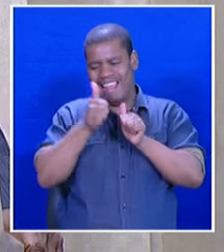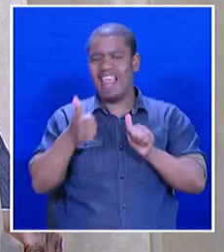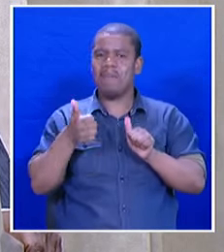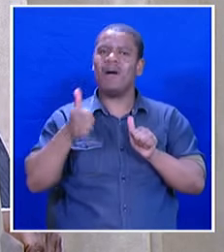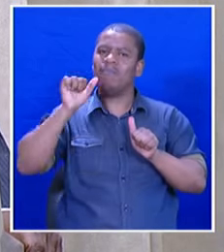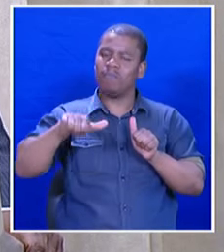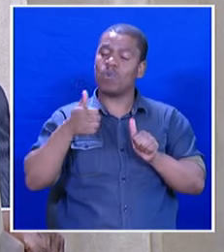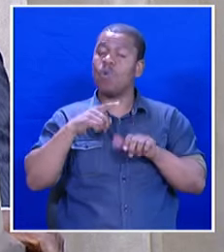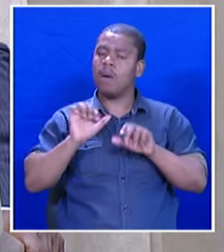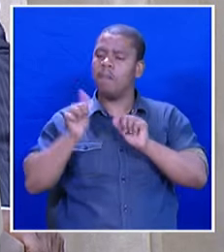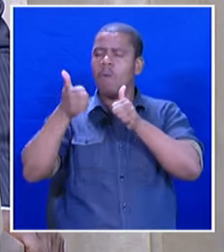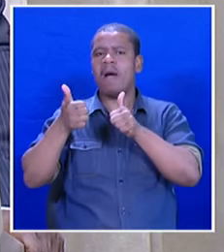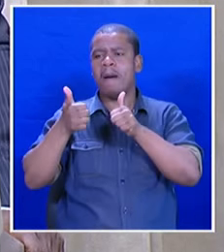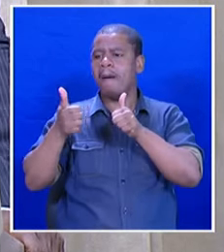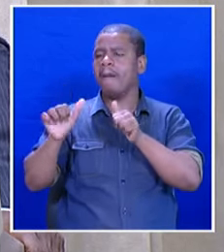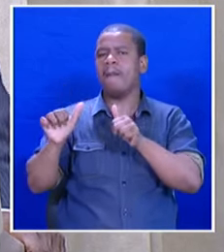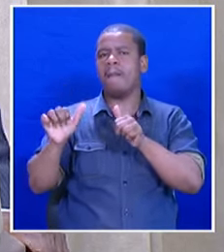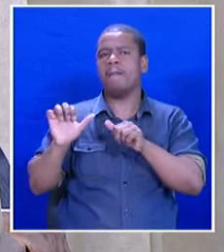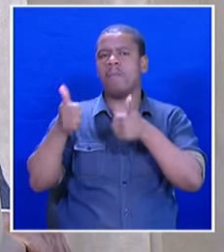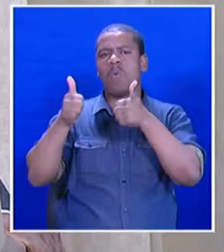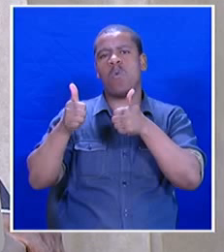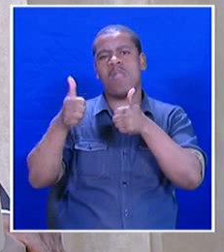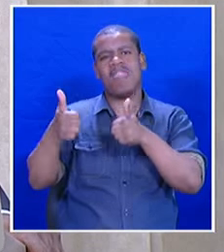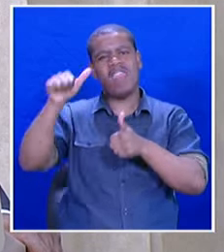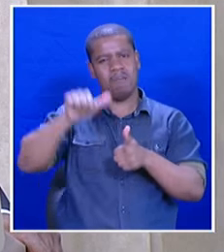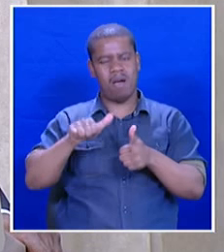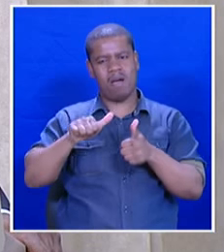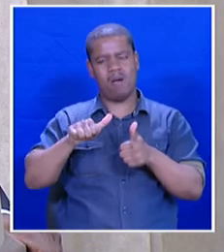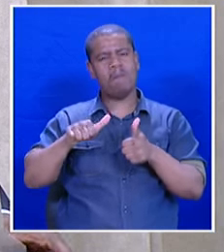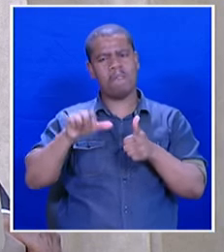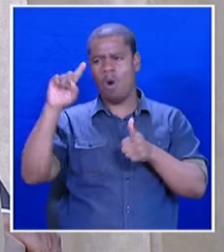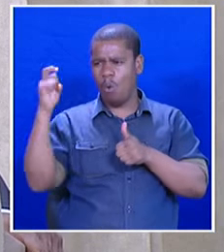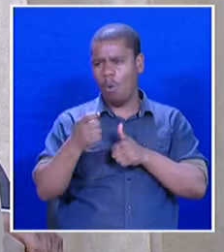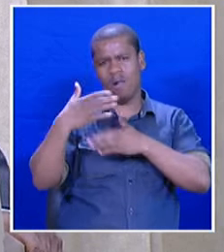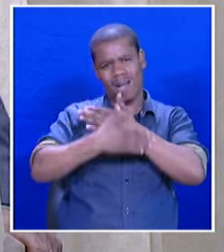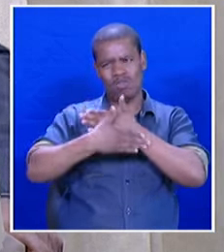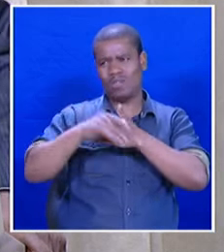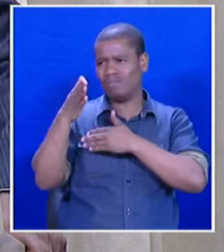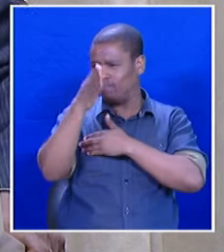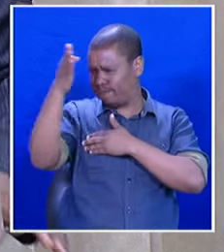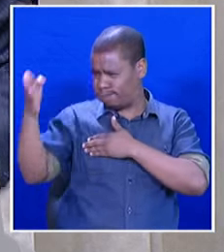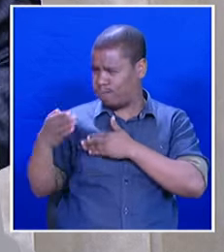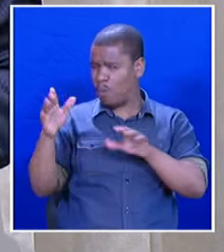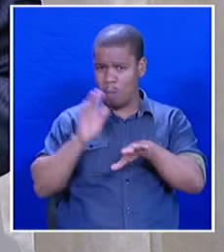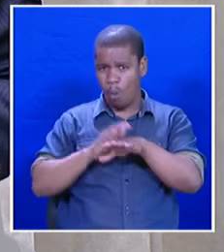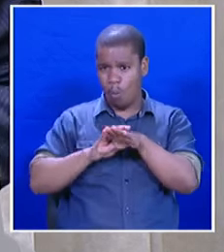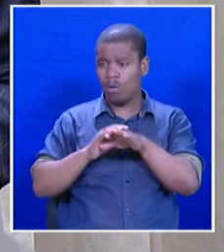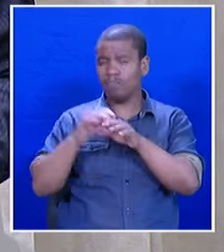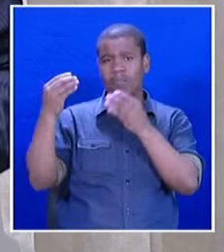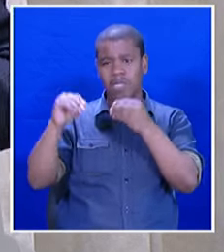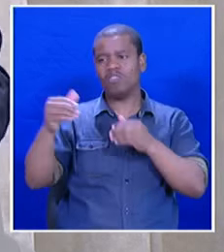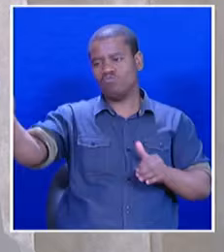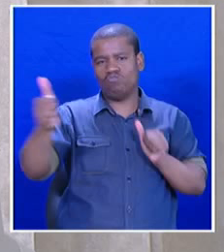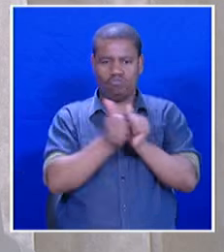a neighbor that all countries on the African continent can do business with. So this is what drives